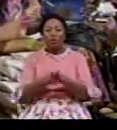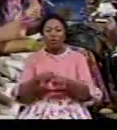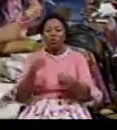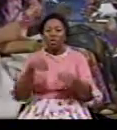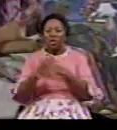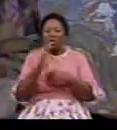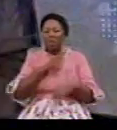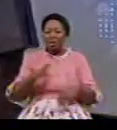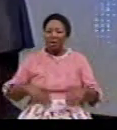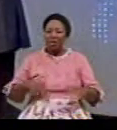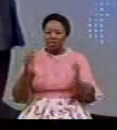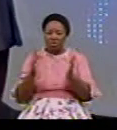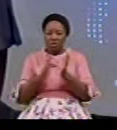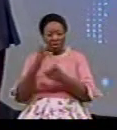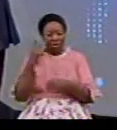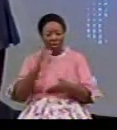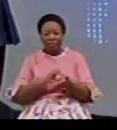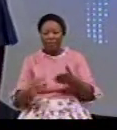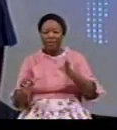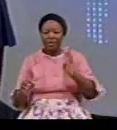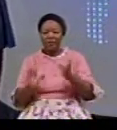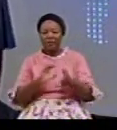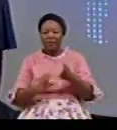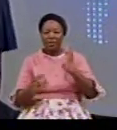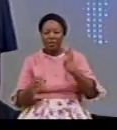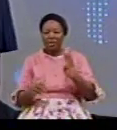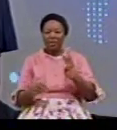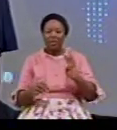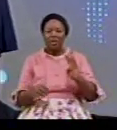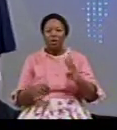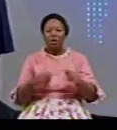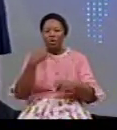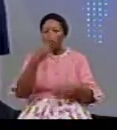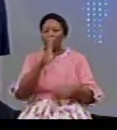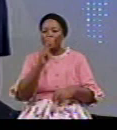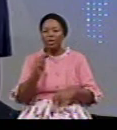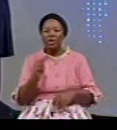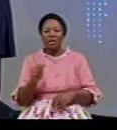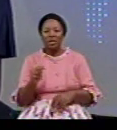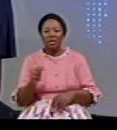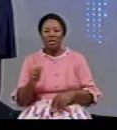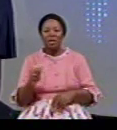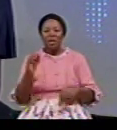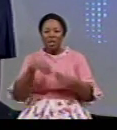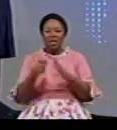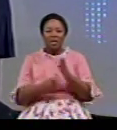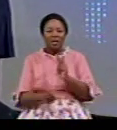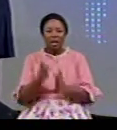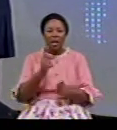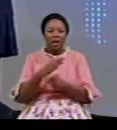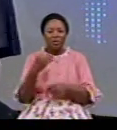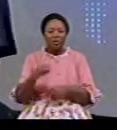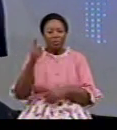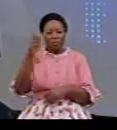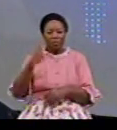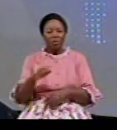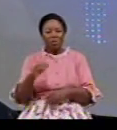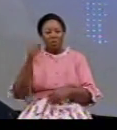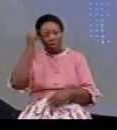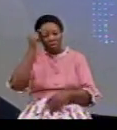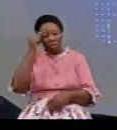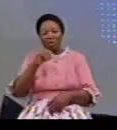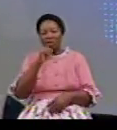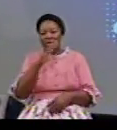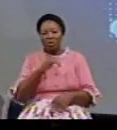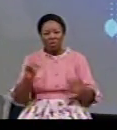in my habitation, reign in everything that I do. Master Jesus